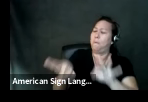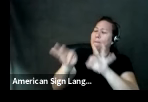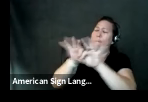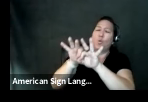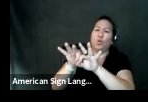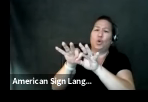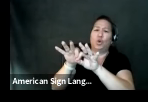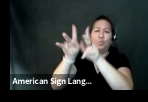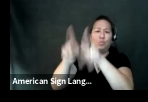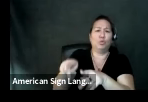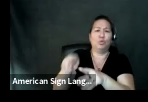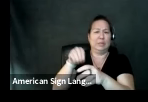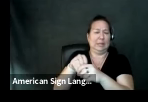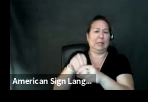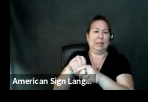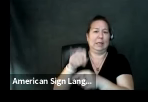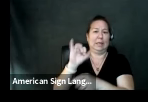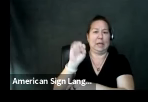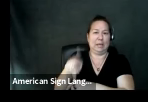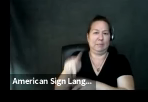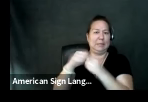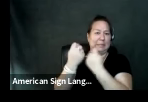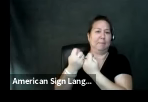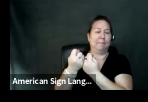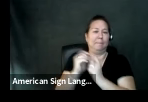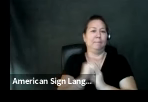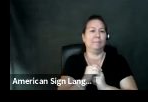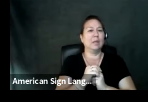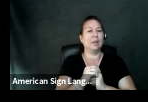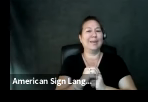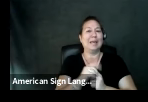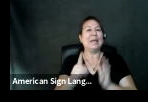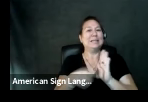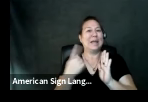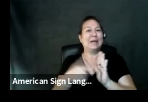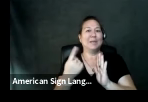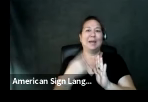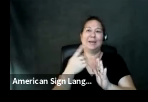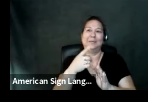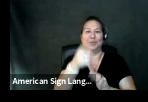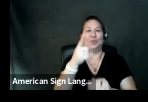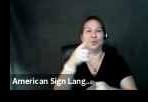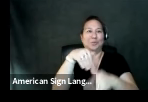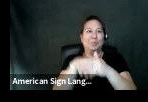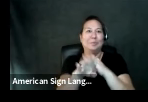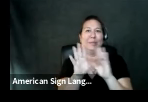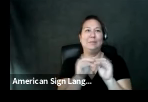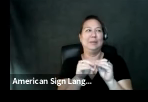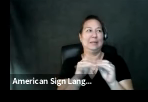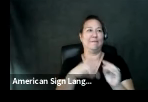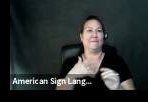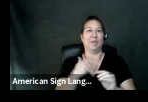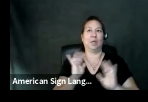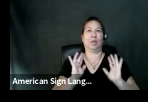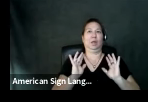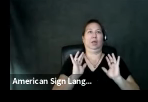and valued. We also know that it can be intimidating to sit across from a group of people who are talking about your